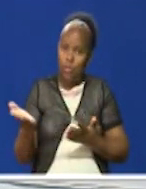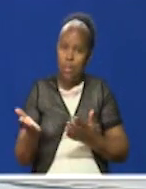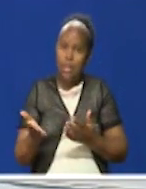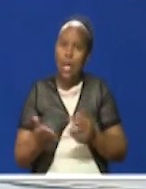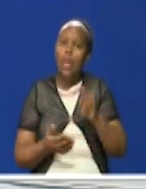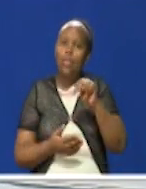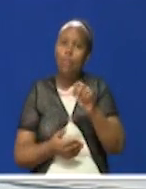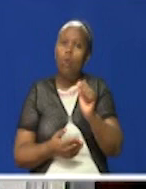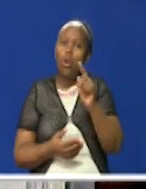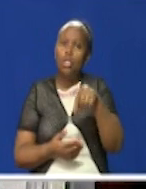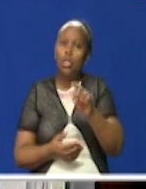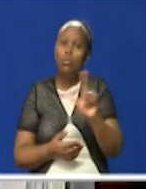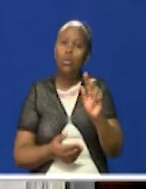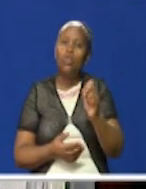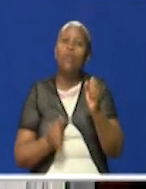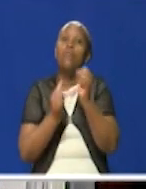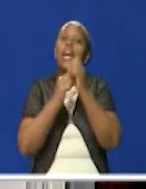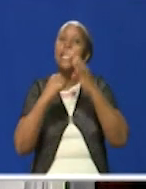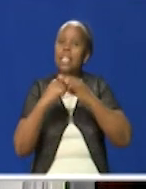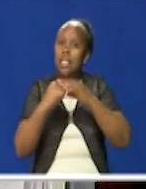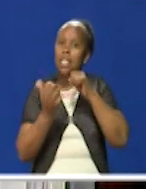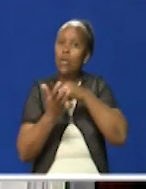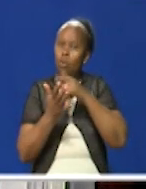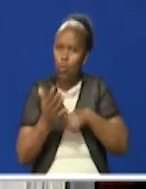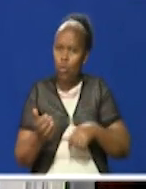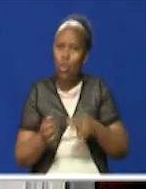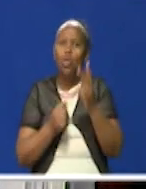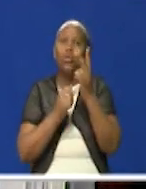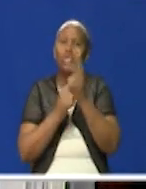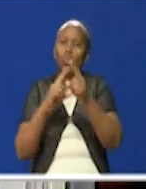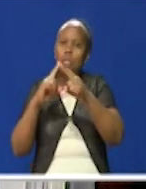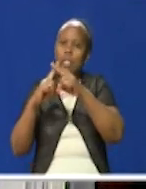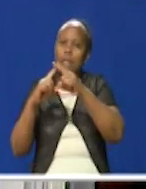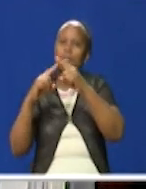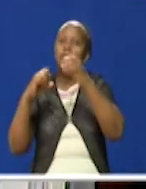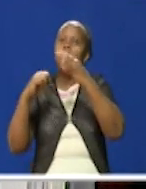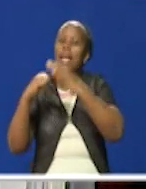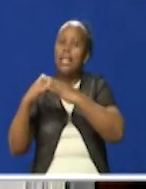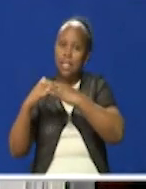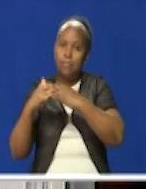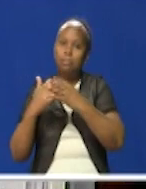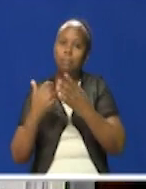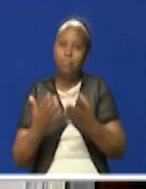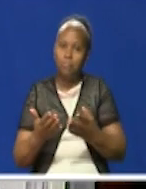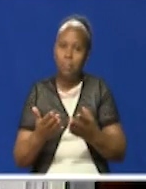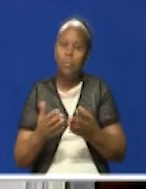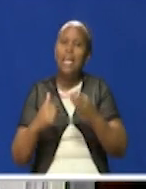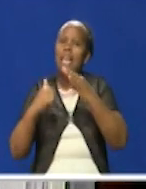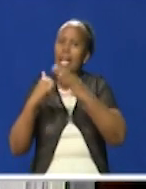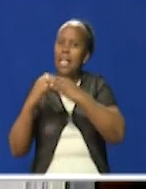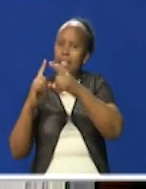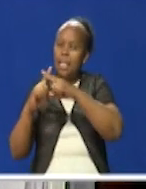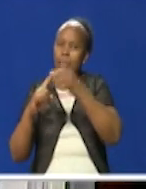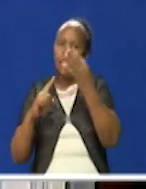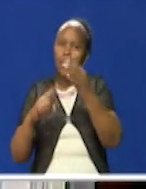18 include 2 times 8 will give us 16. 8 times 3